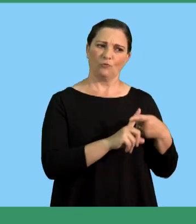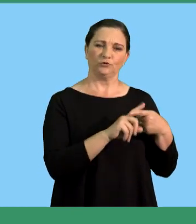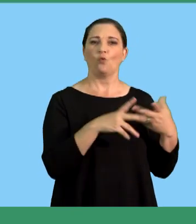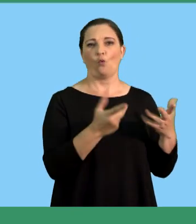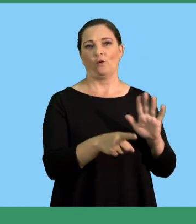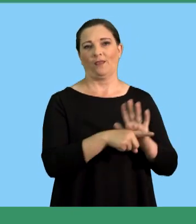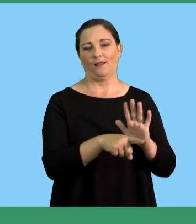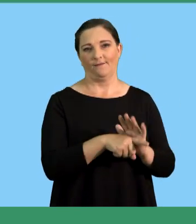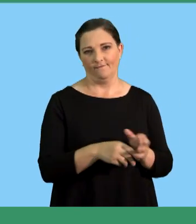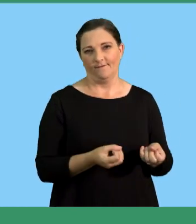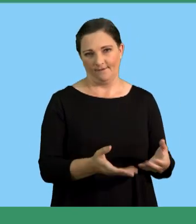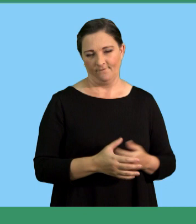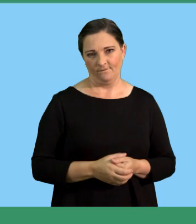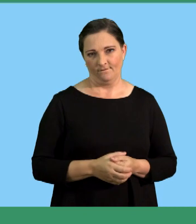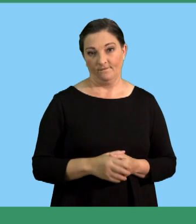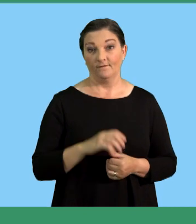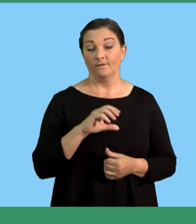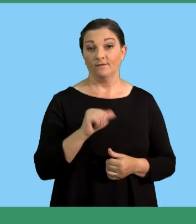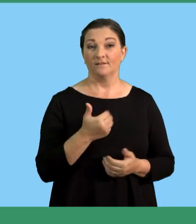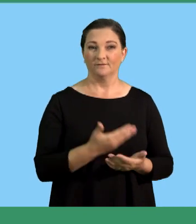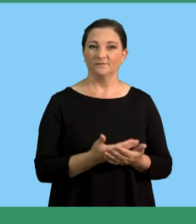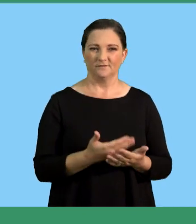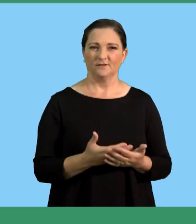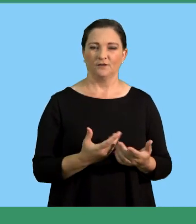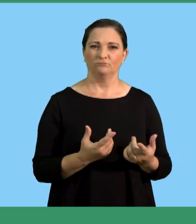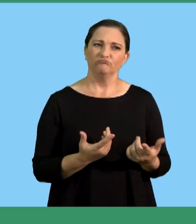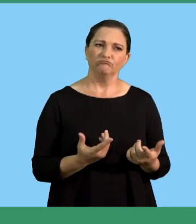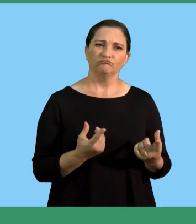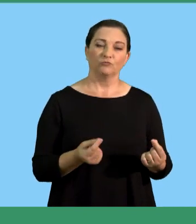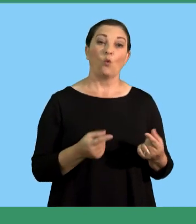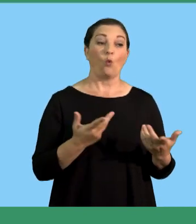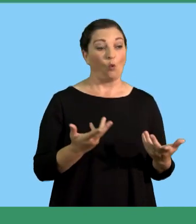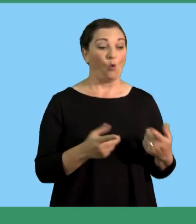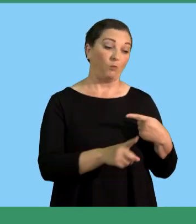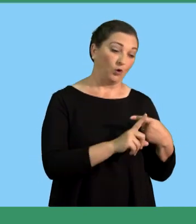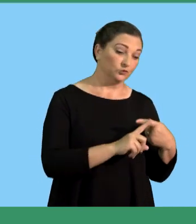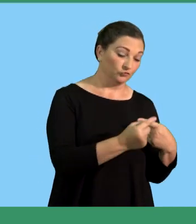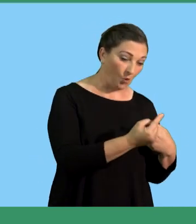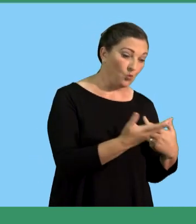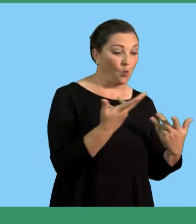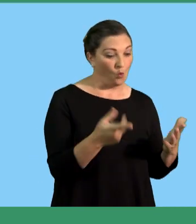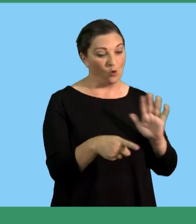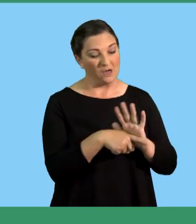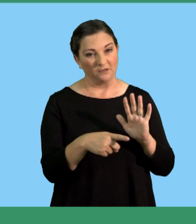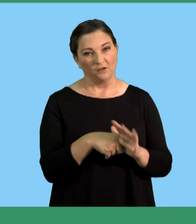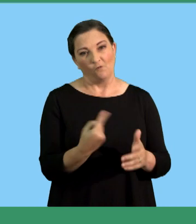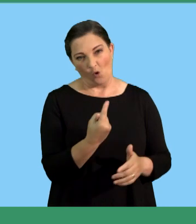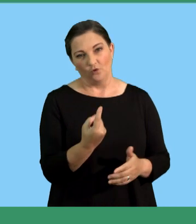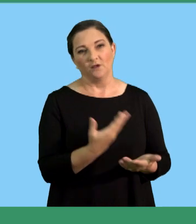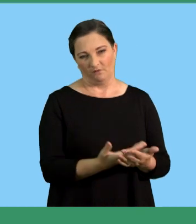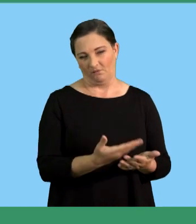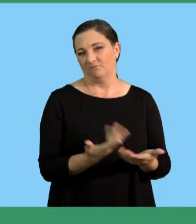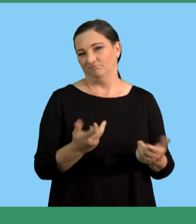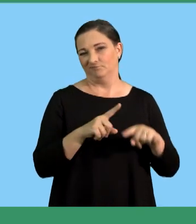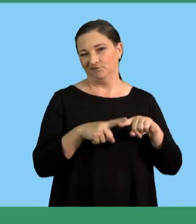positives or negatives so that you become sorted. But you can provide positives only or negatives only. It depends.